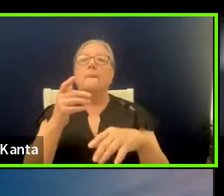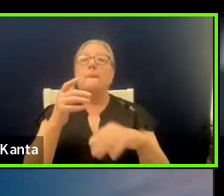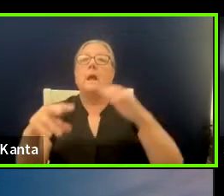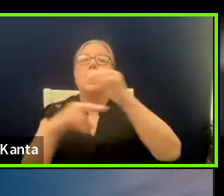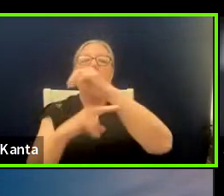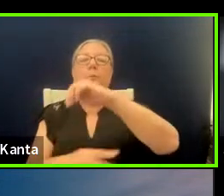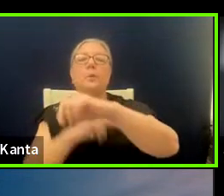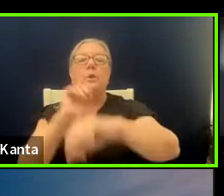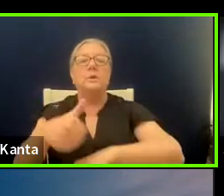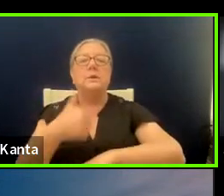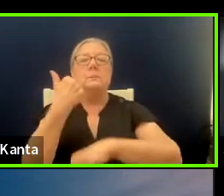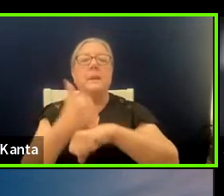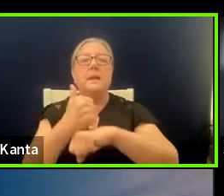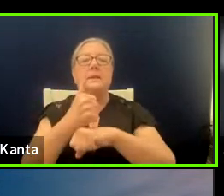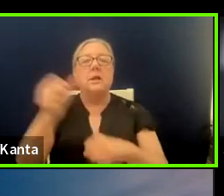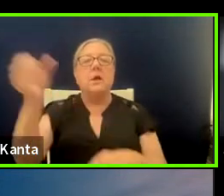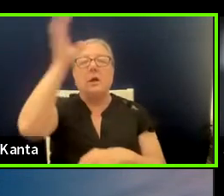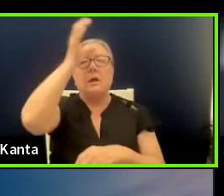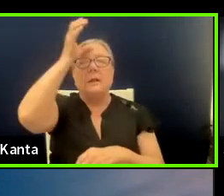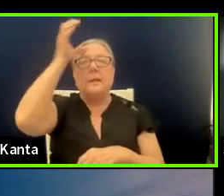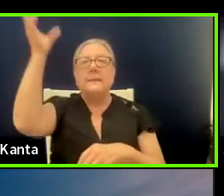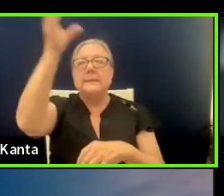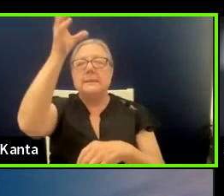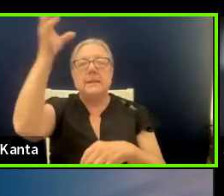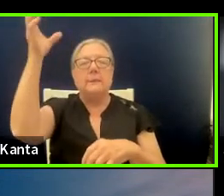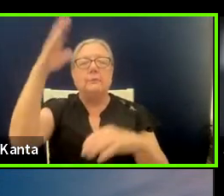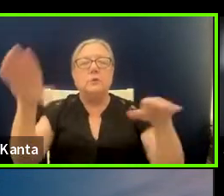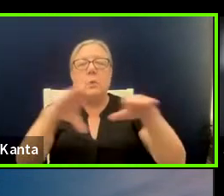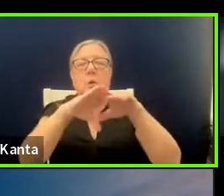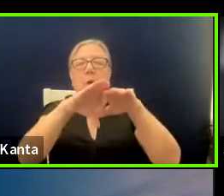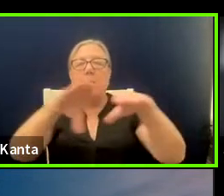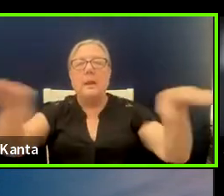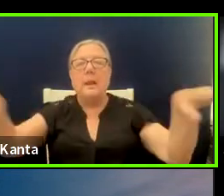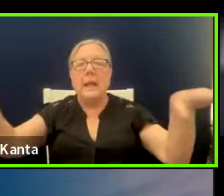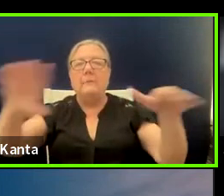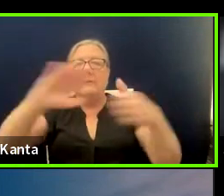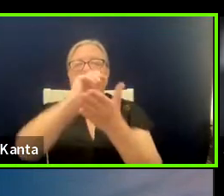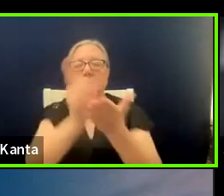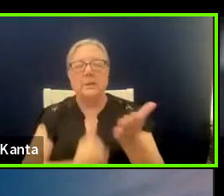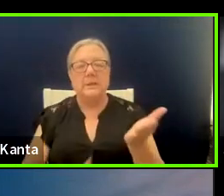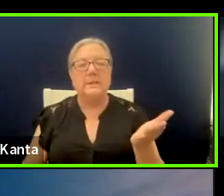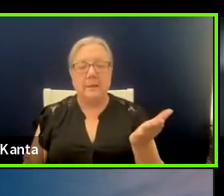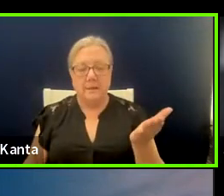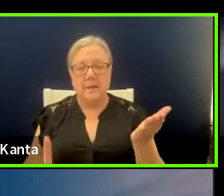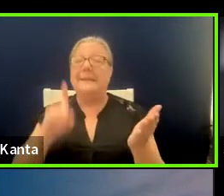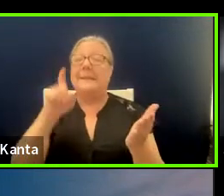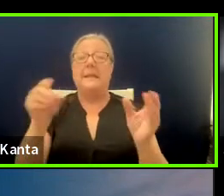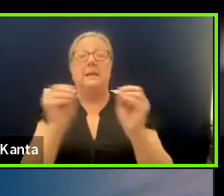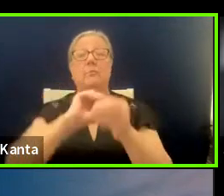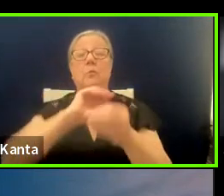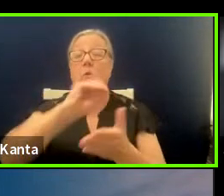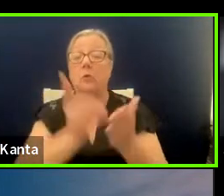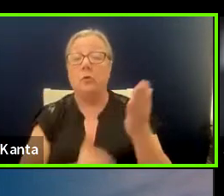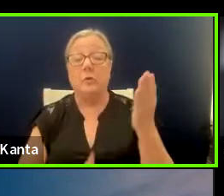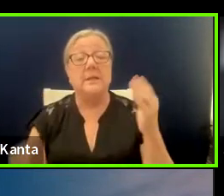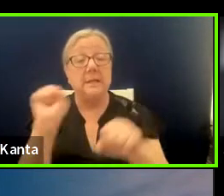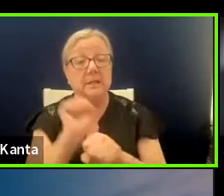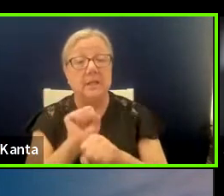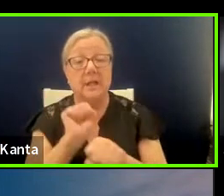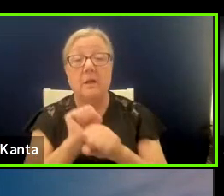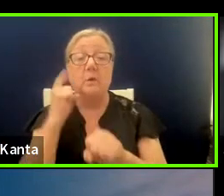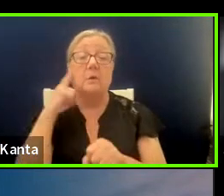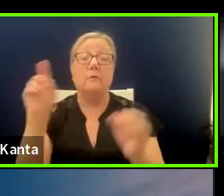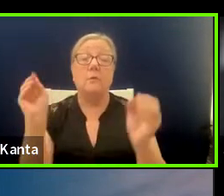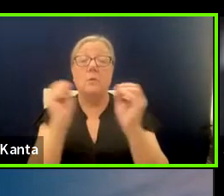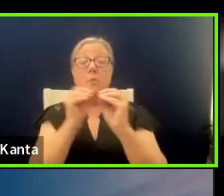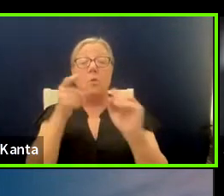level design at this point. So there'd be much more design work to do to get into more specifics of